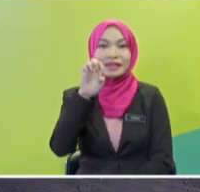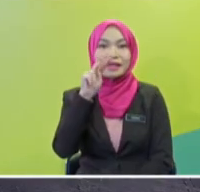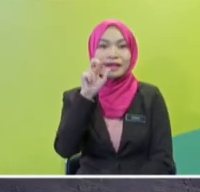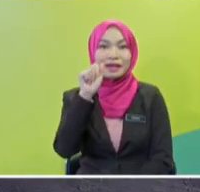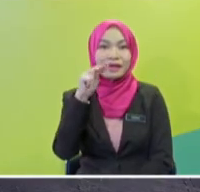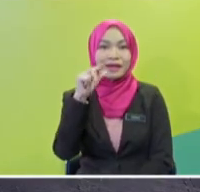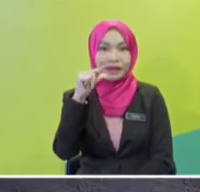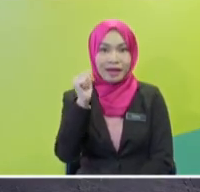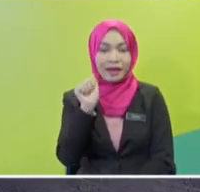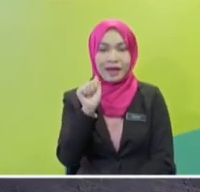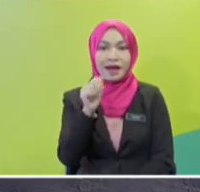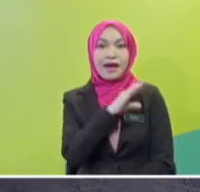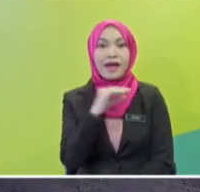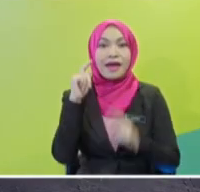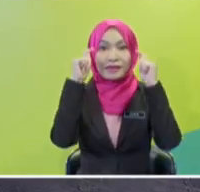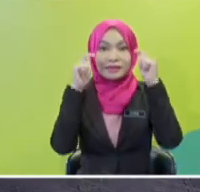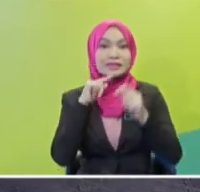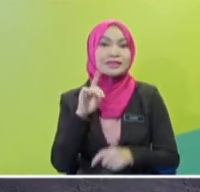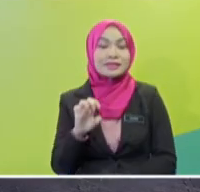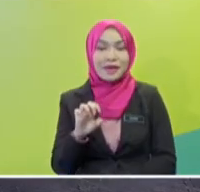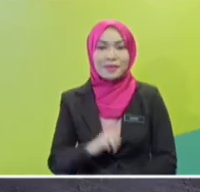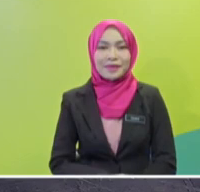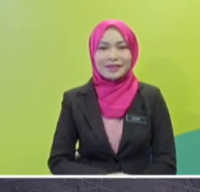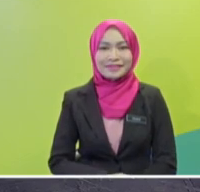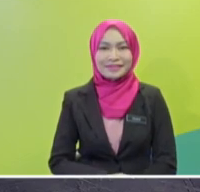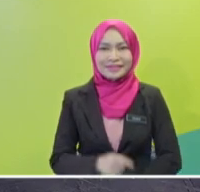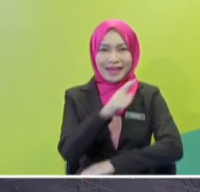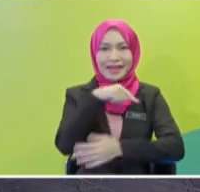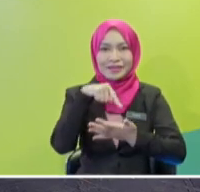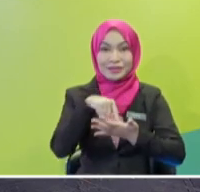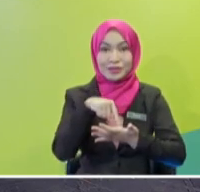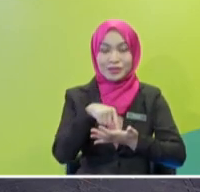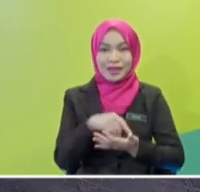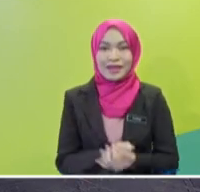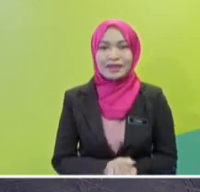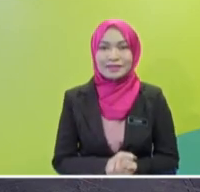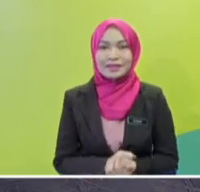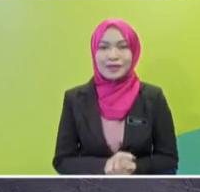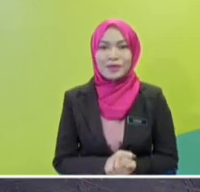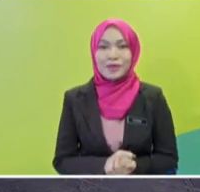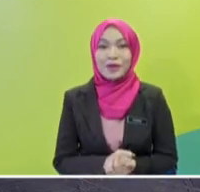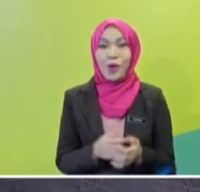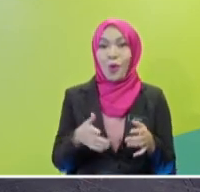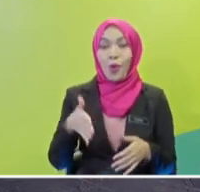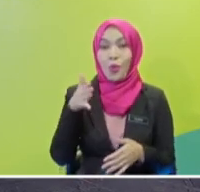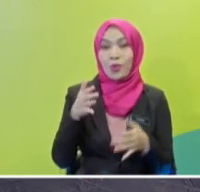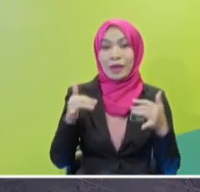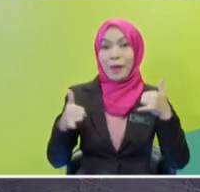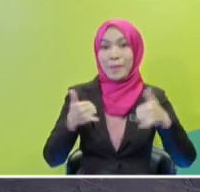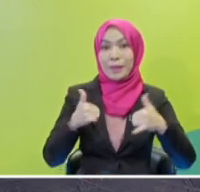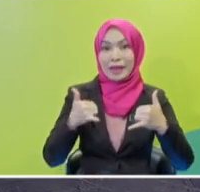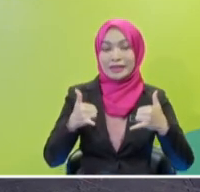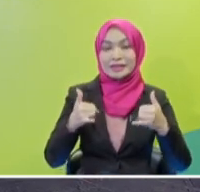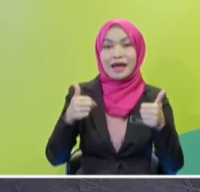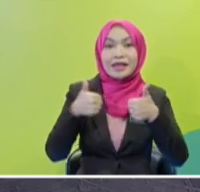be learning right now? Okay, as I promised you, we are going to play a game. Ooh, it's a matchup, ice cream